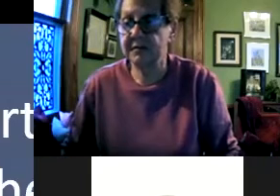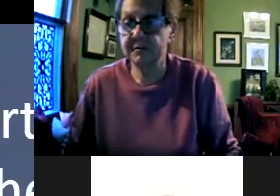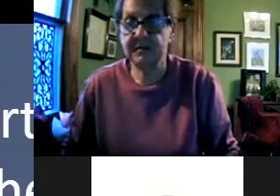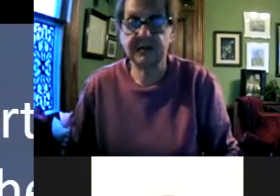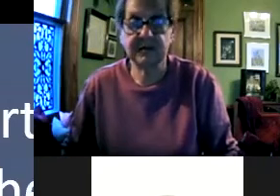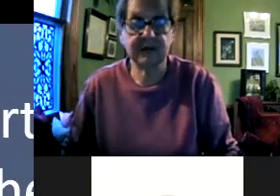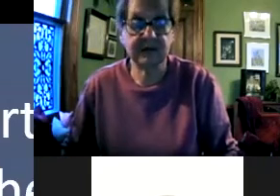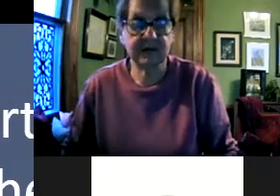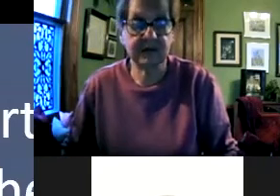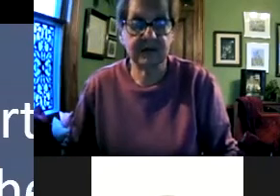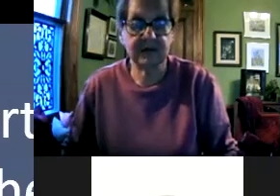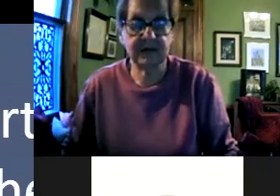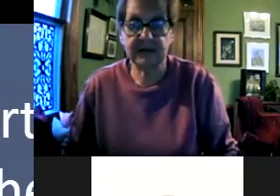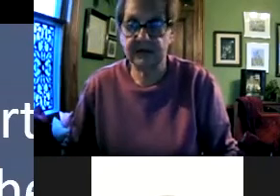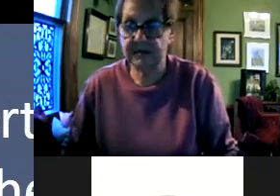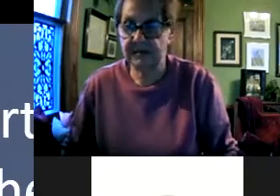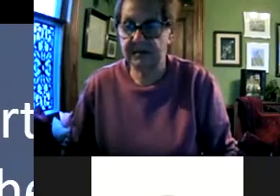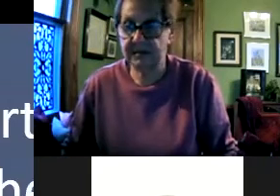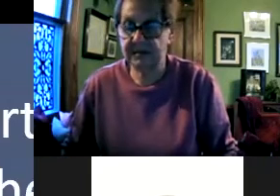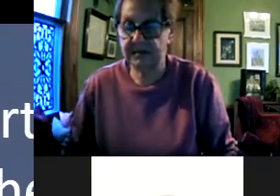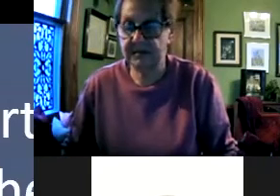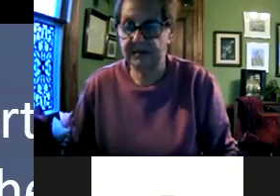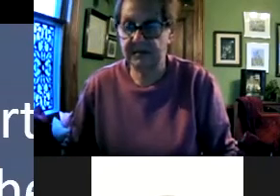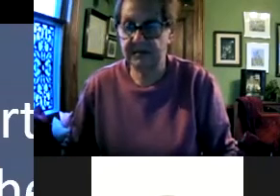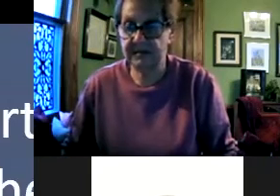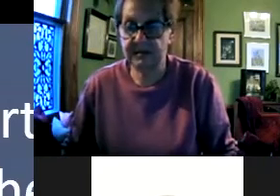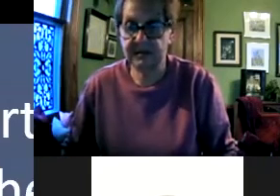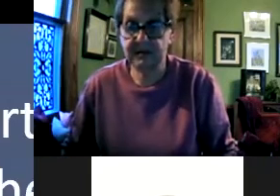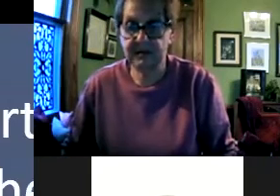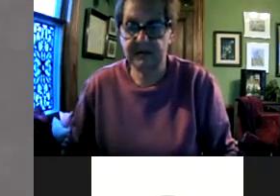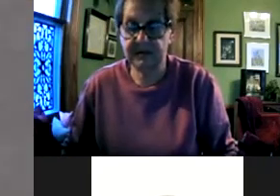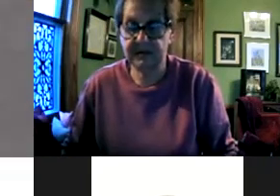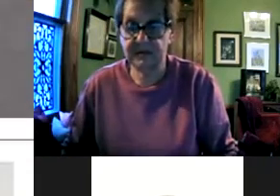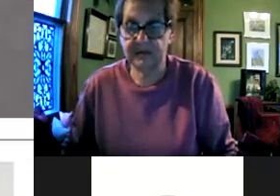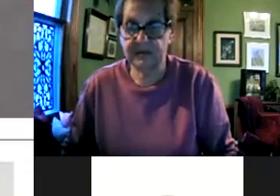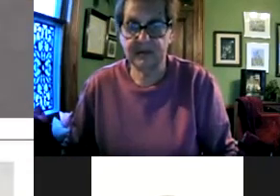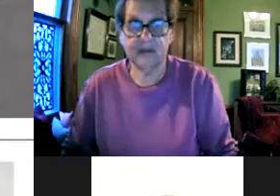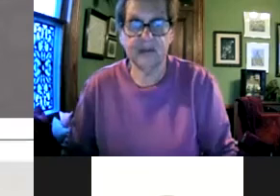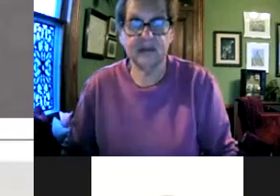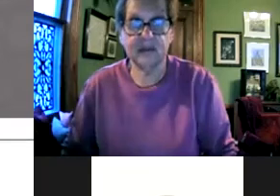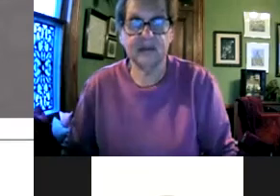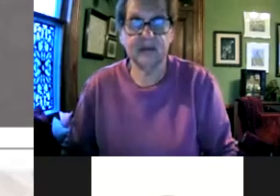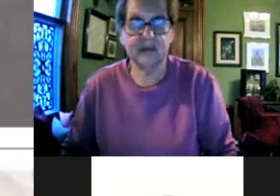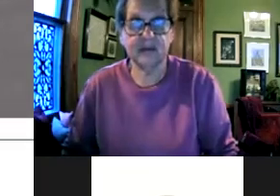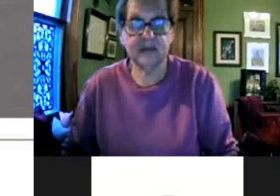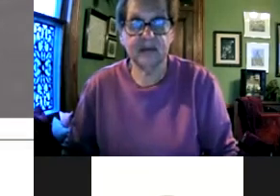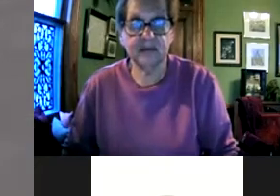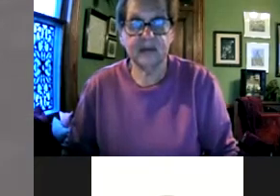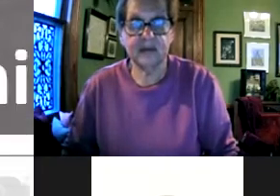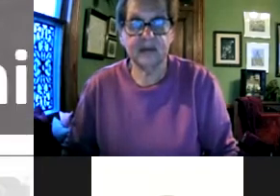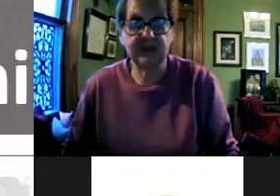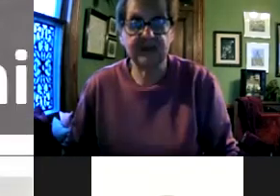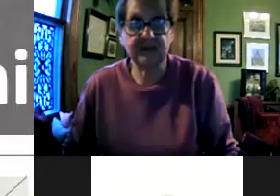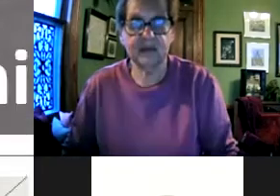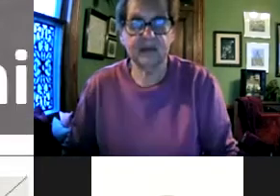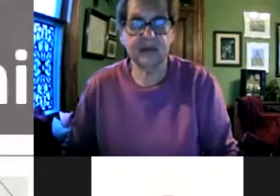again? Yeah, I can totally do that. And I apologize because this might look like I'm just going really fast through slides. I